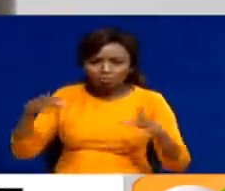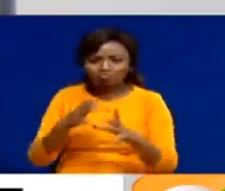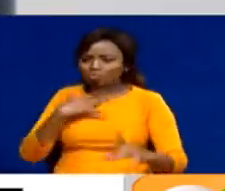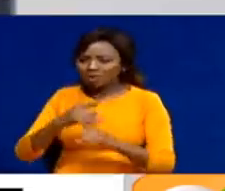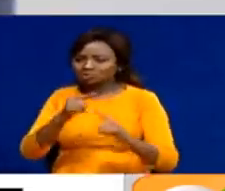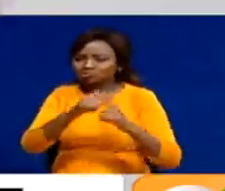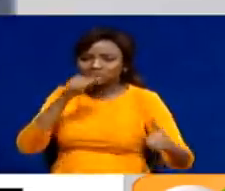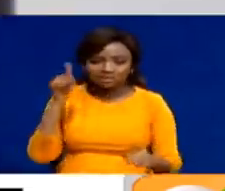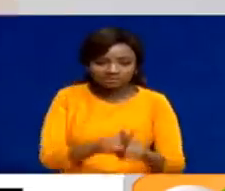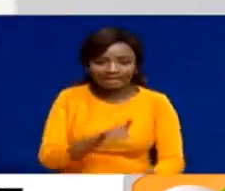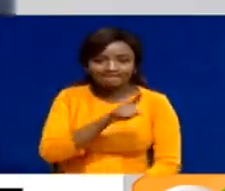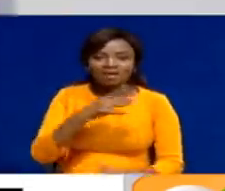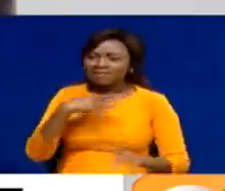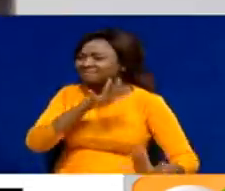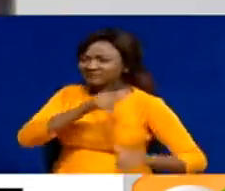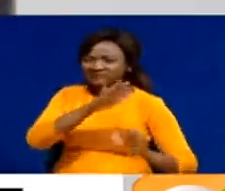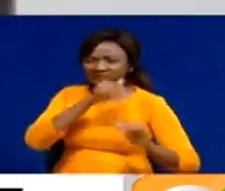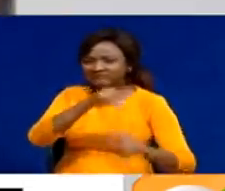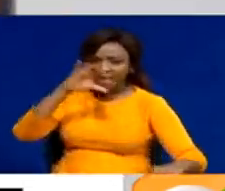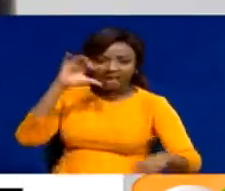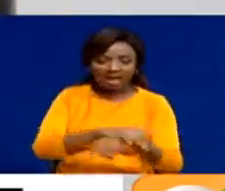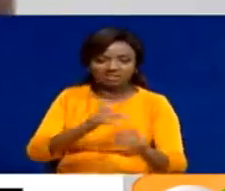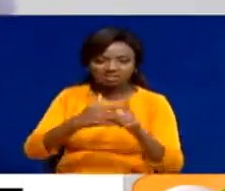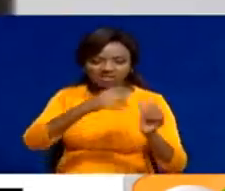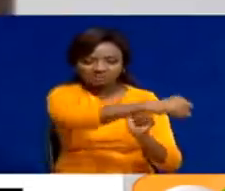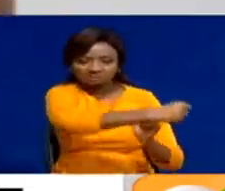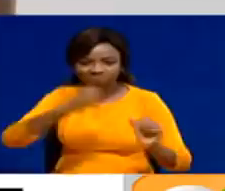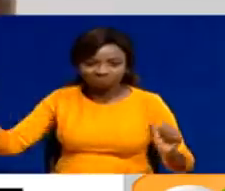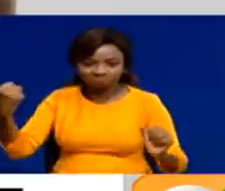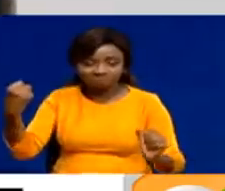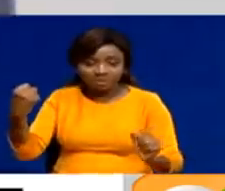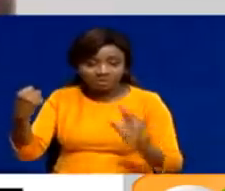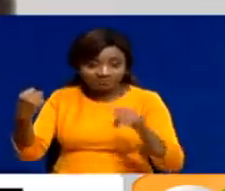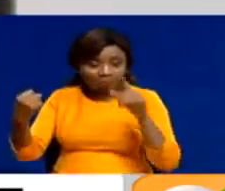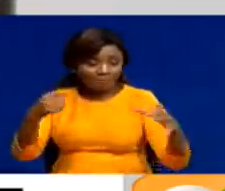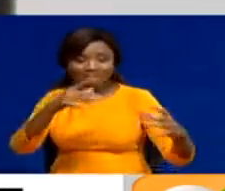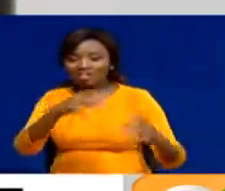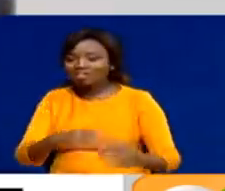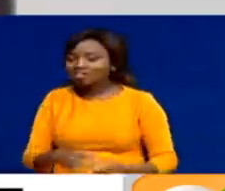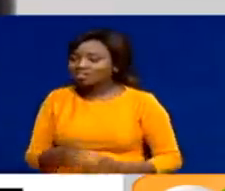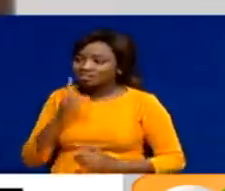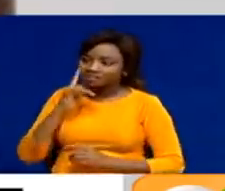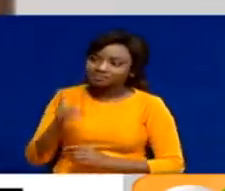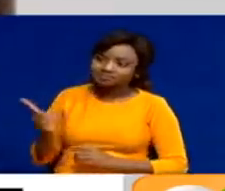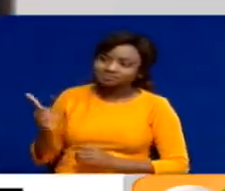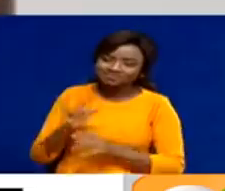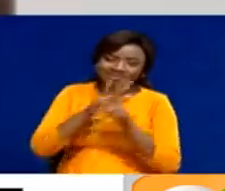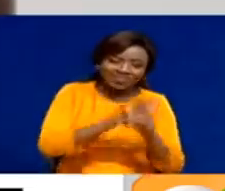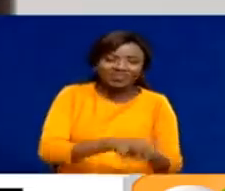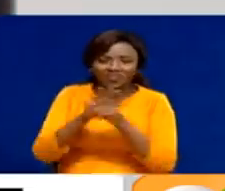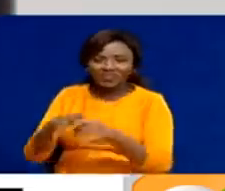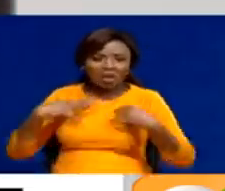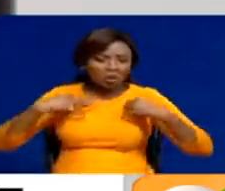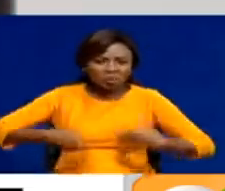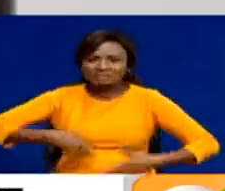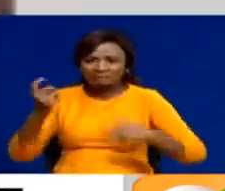blood. They soon caught up with her and forcefully opened the driver's door and proceeded to physically assault the woman.